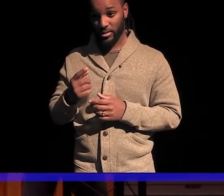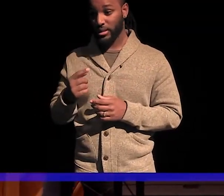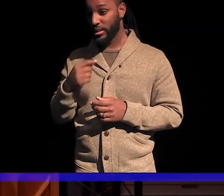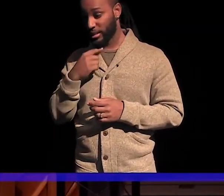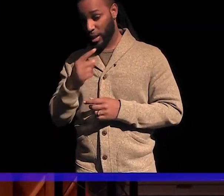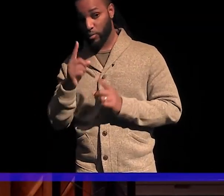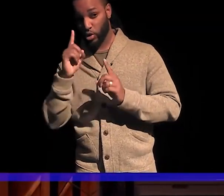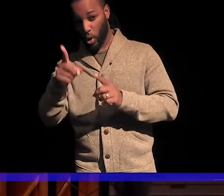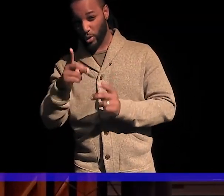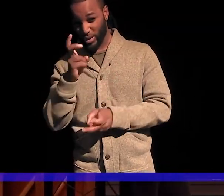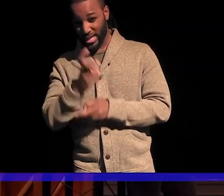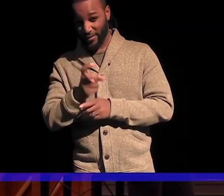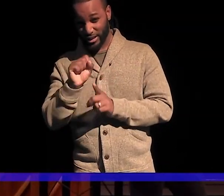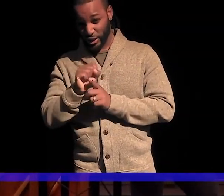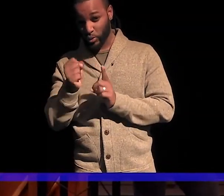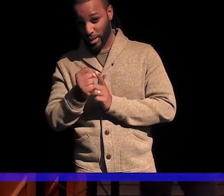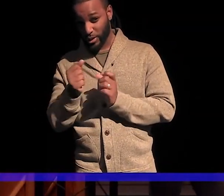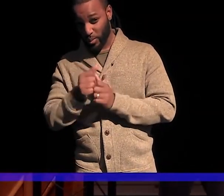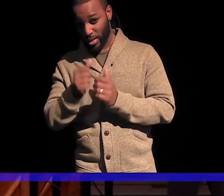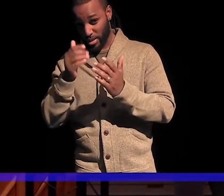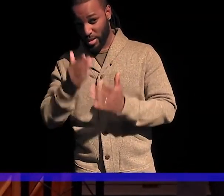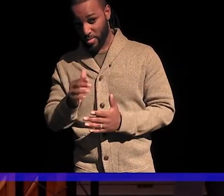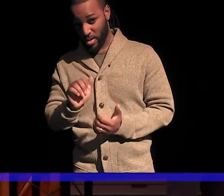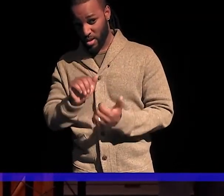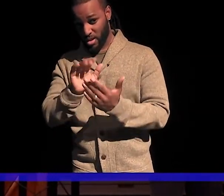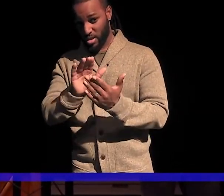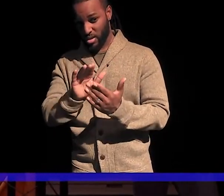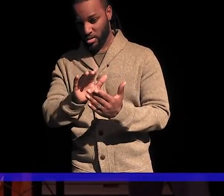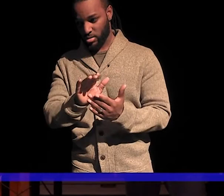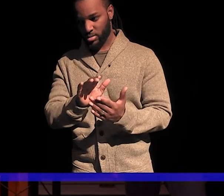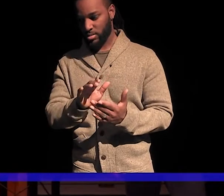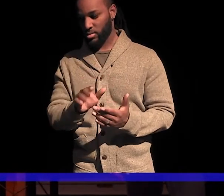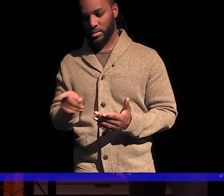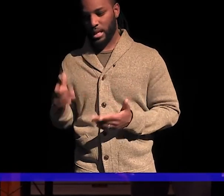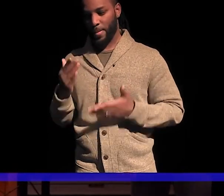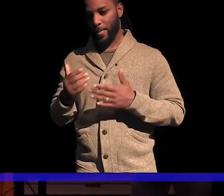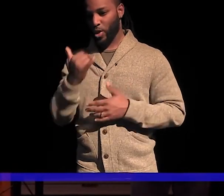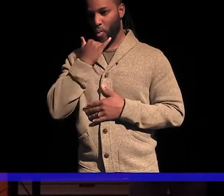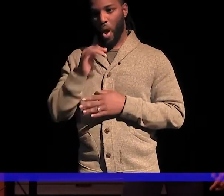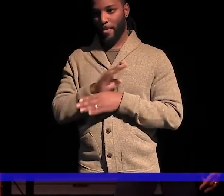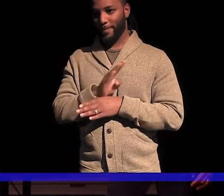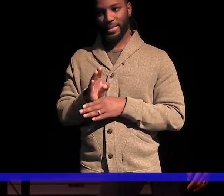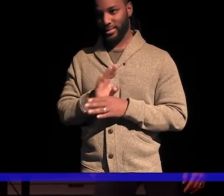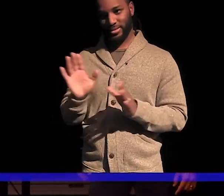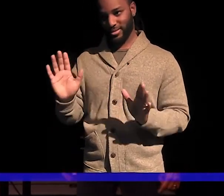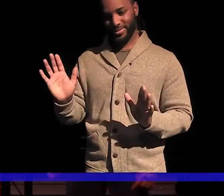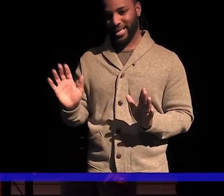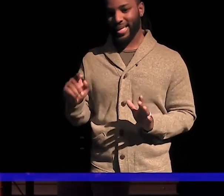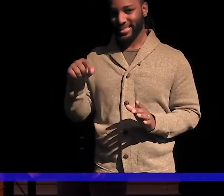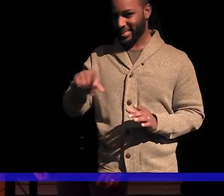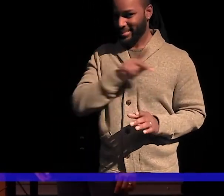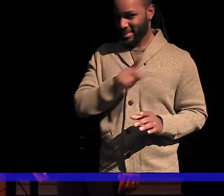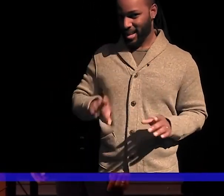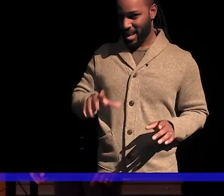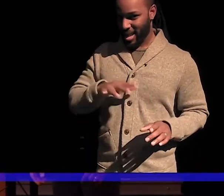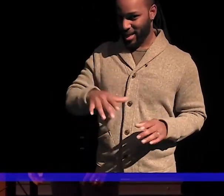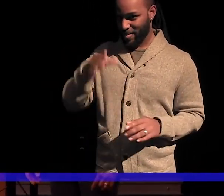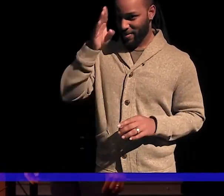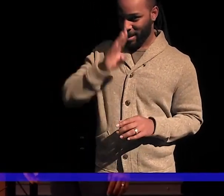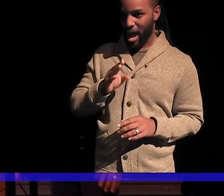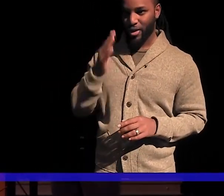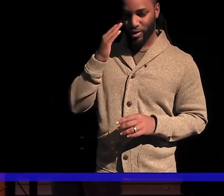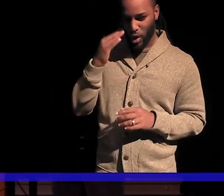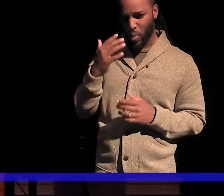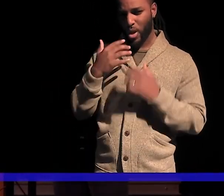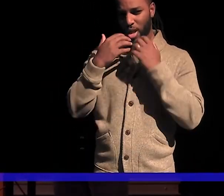into a difficult situation with somebody. They might be in the wrong business, I say, because it's the kingdom of God. We're all about people. If you